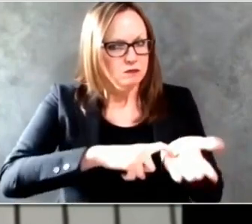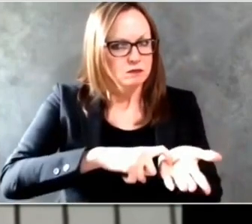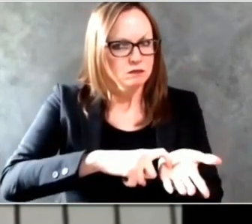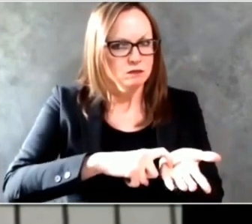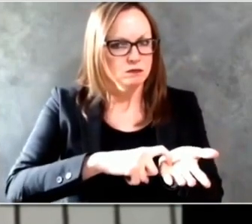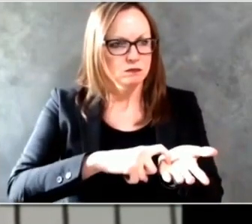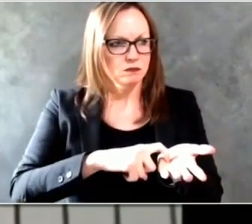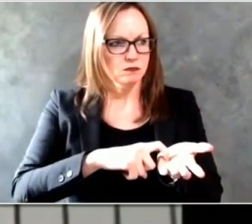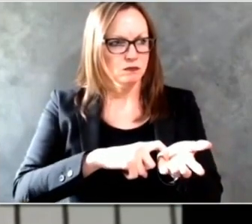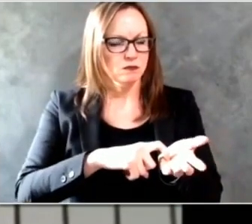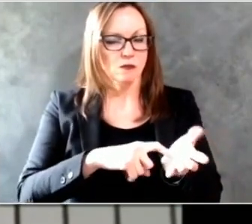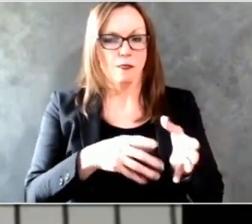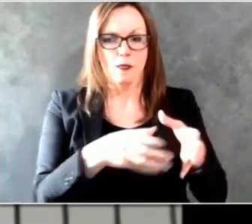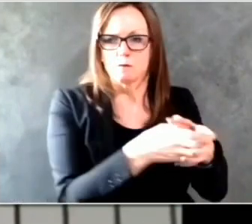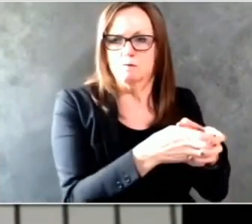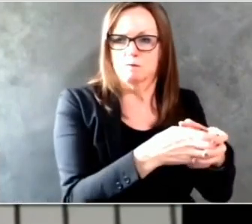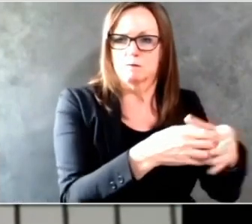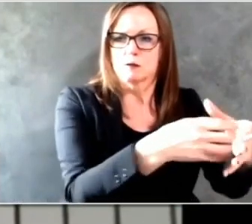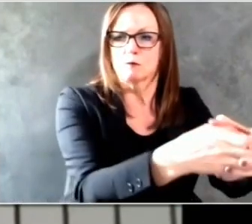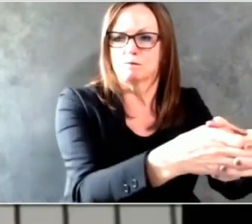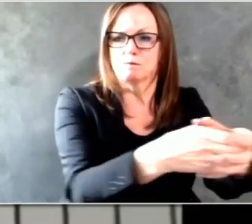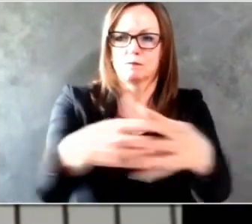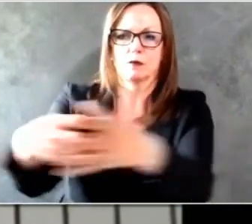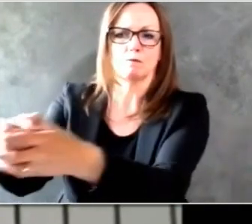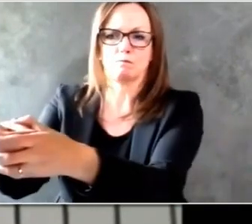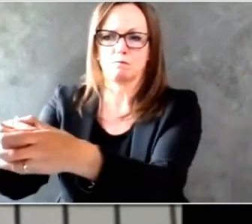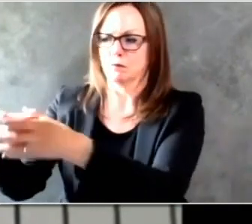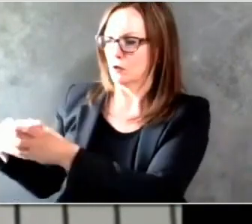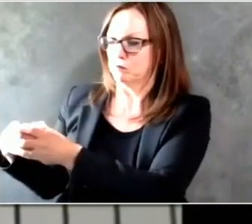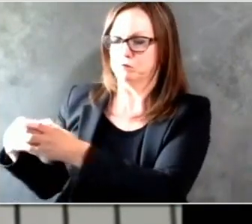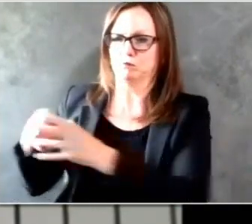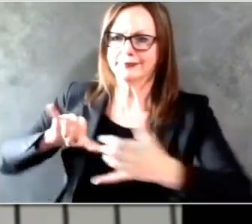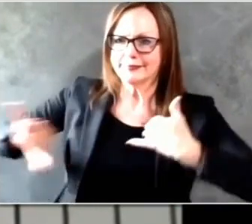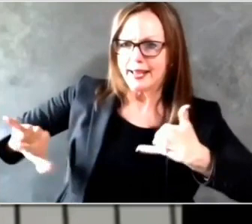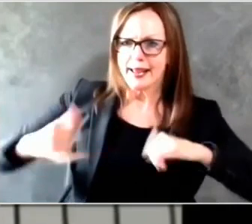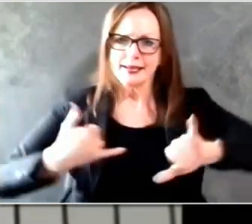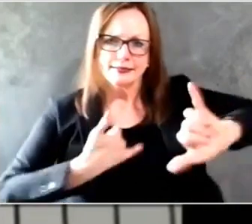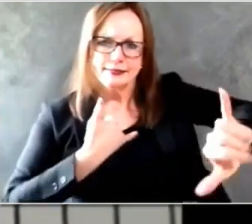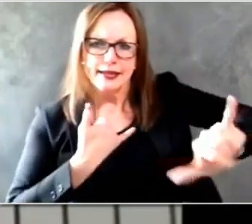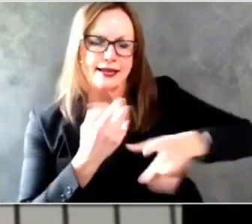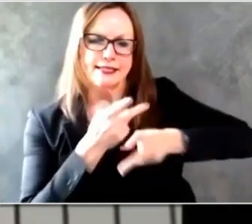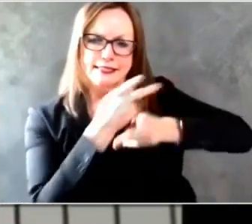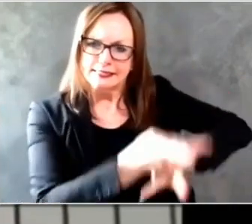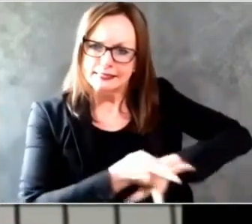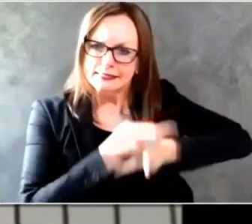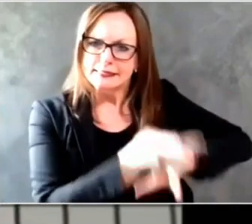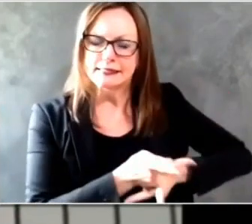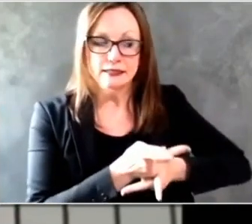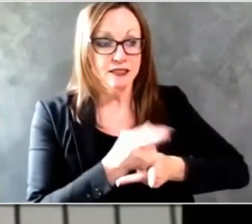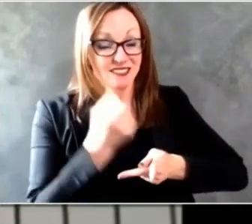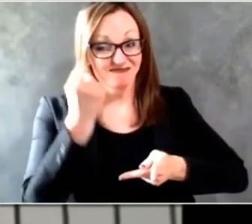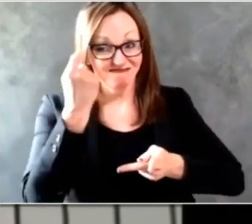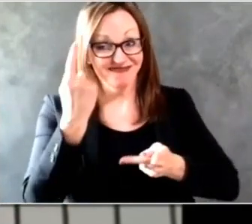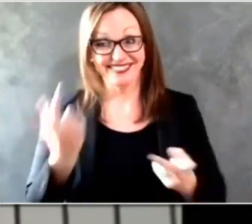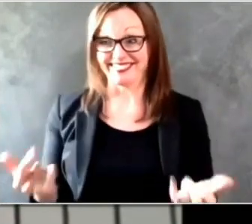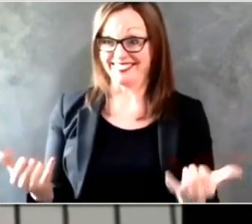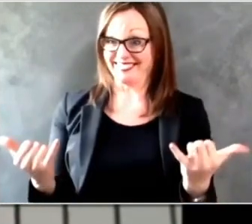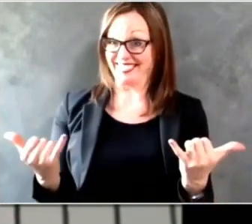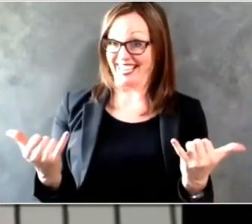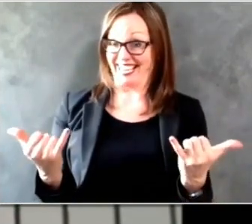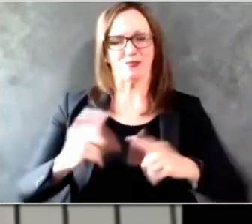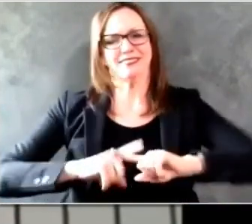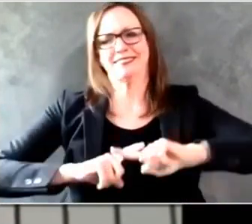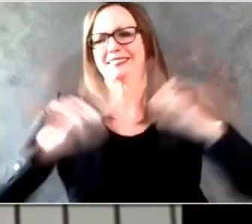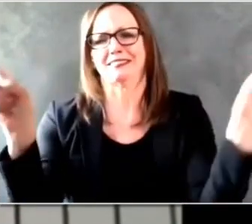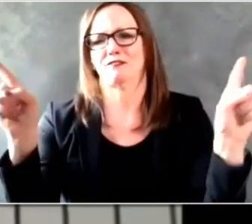contacts. We're seeing, people who are reporting, upwards of, 15 to 20 contacts when they're